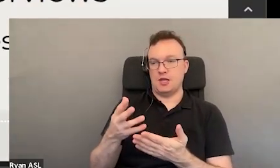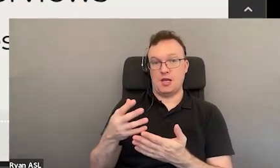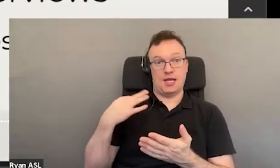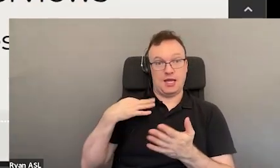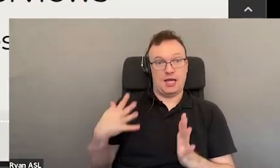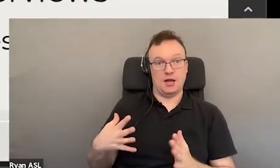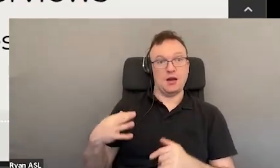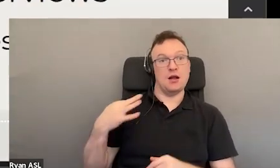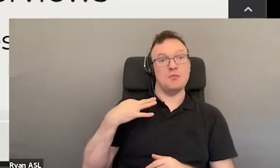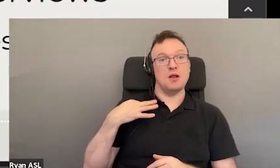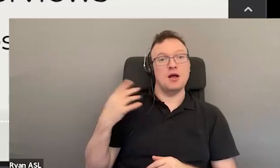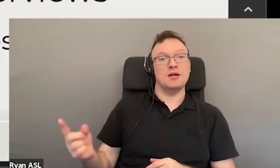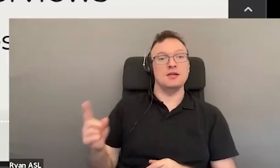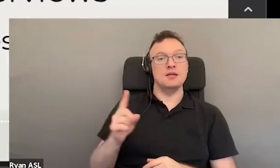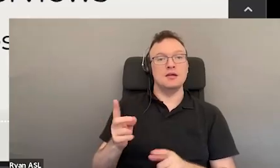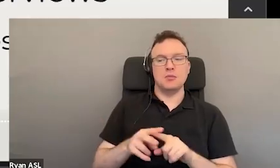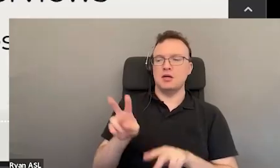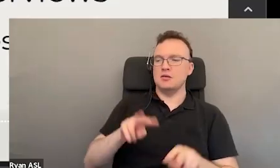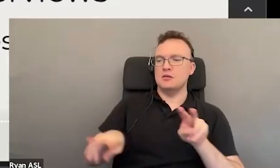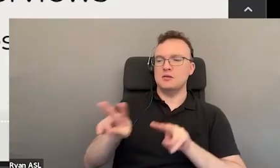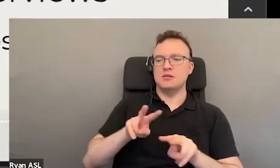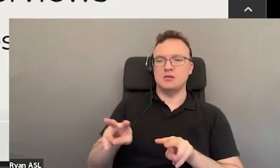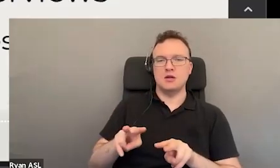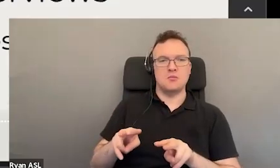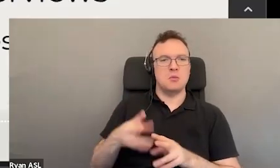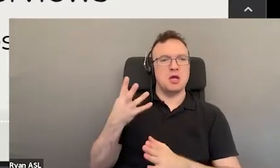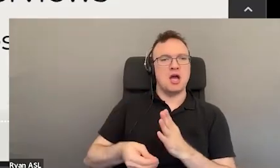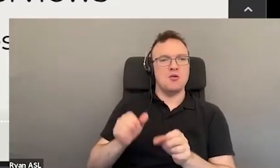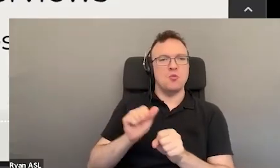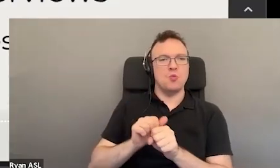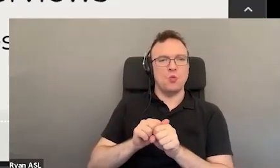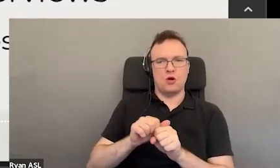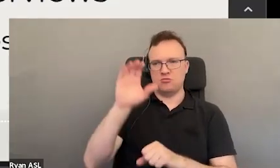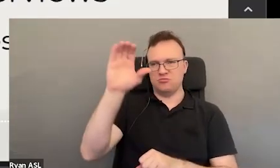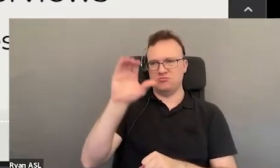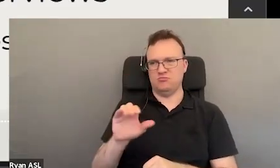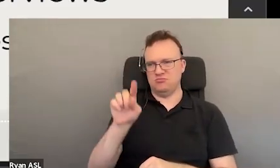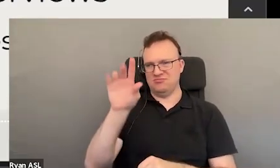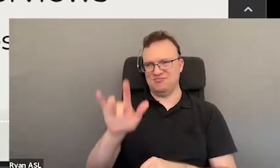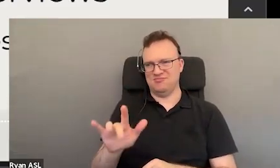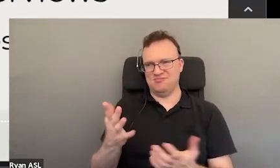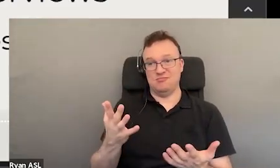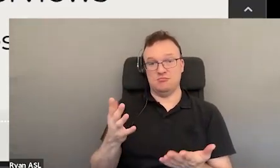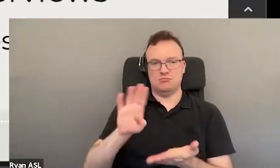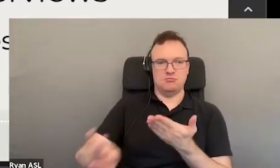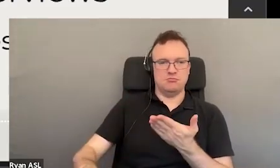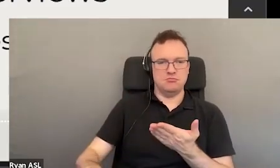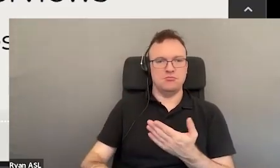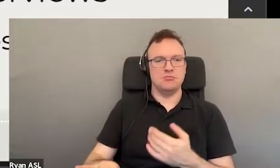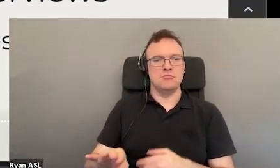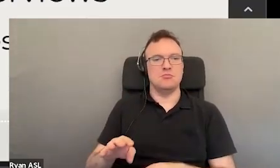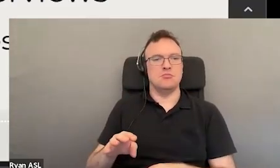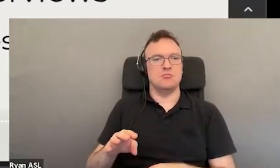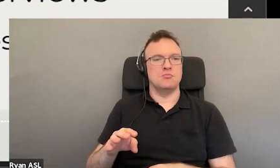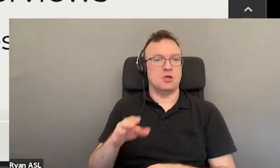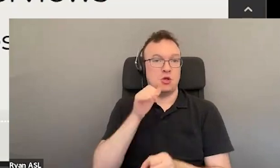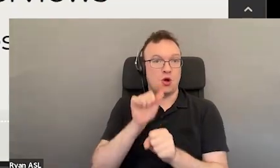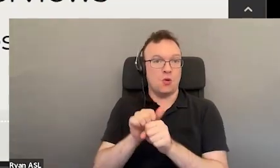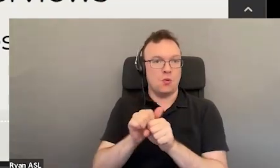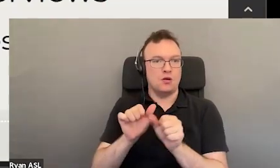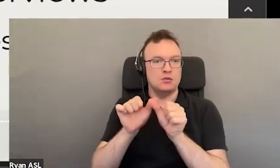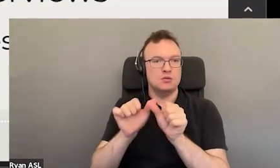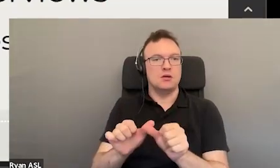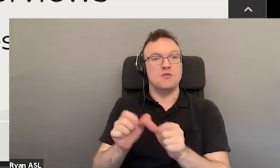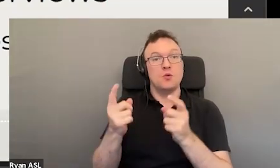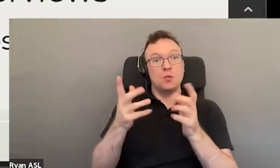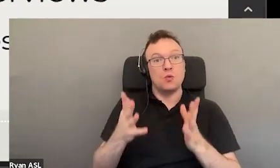on a gap in their employment. Okay, I love this example. Gaps in employment to